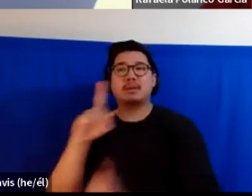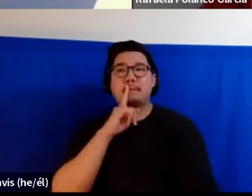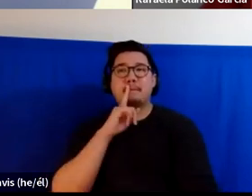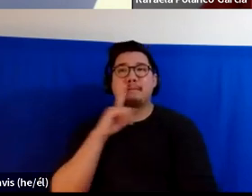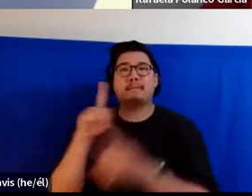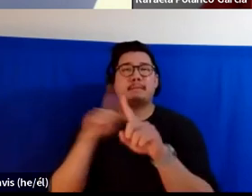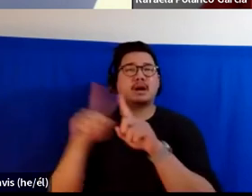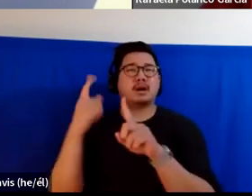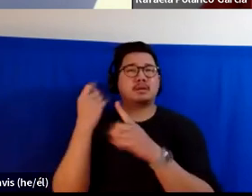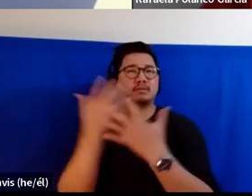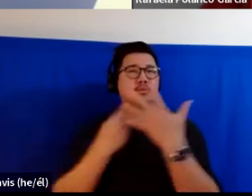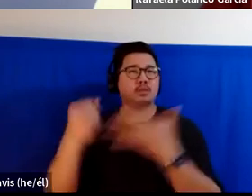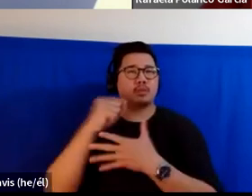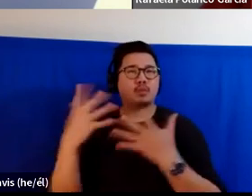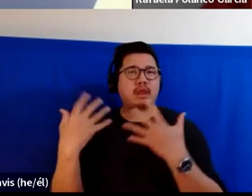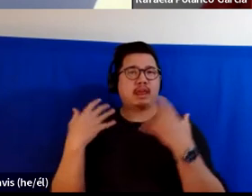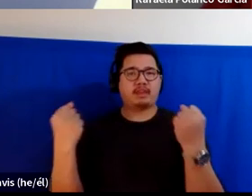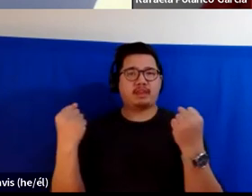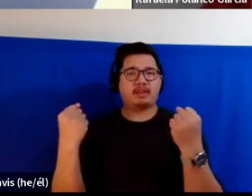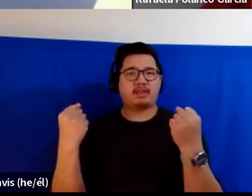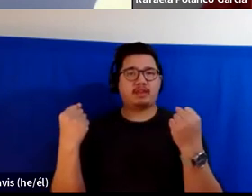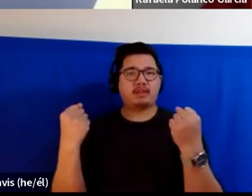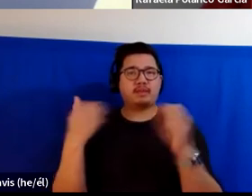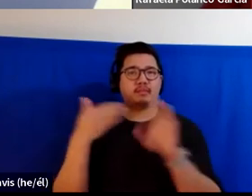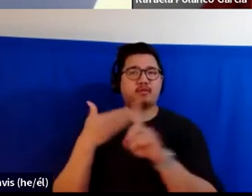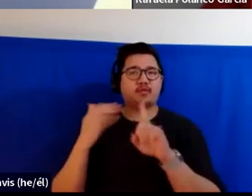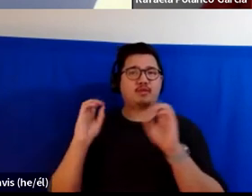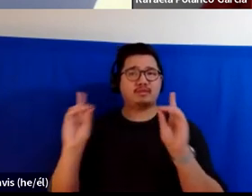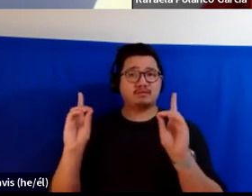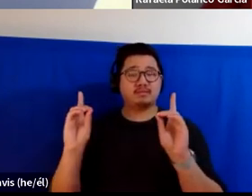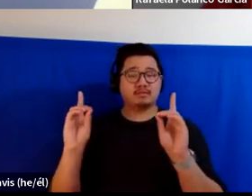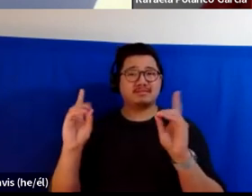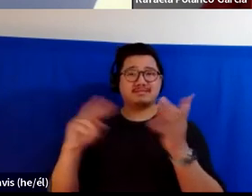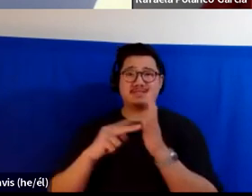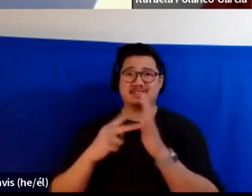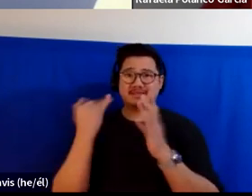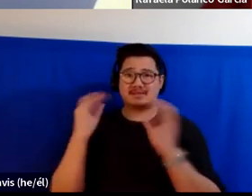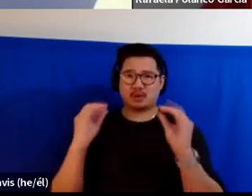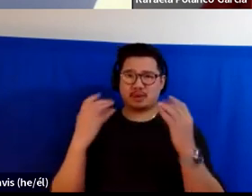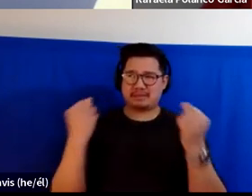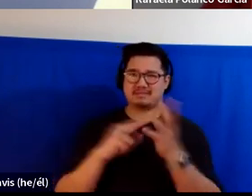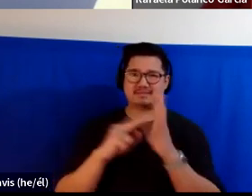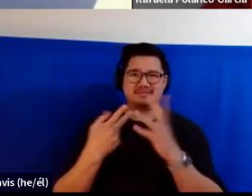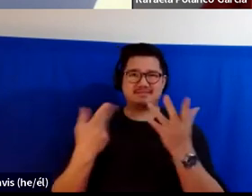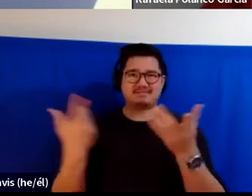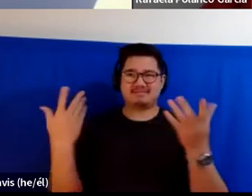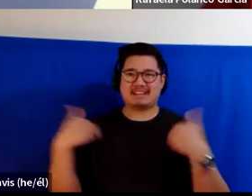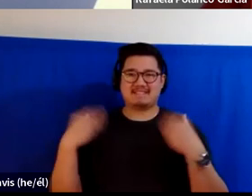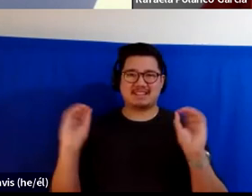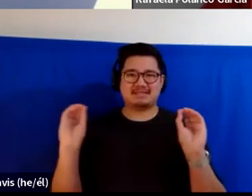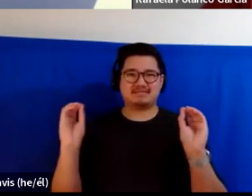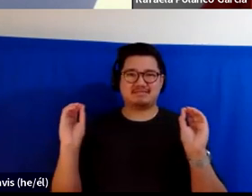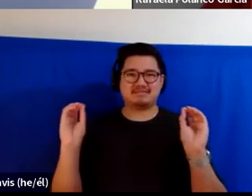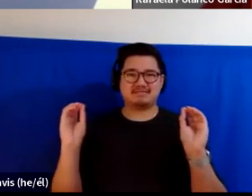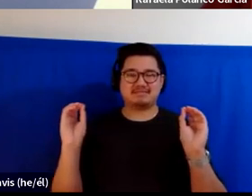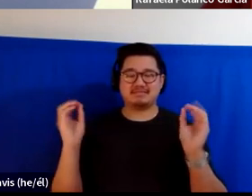health comes first before education you know if you don't have health you don't have anything so i don't know what